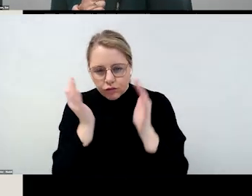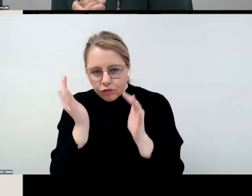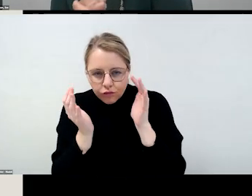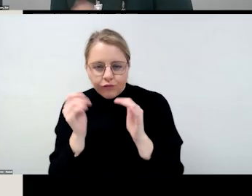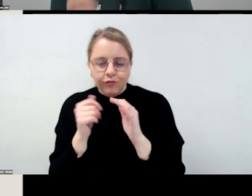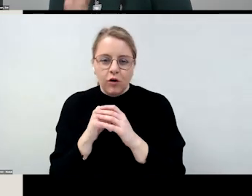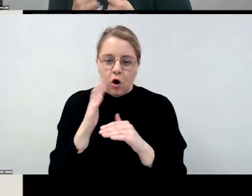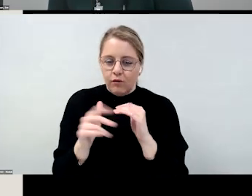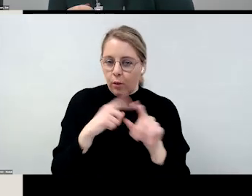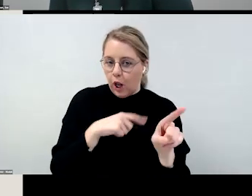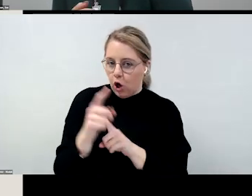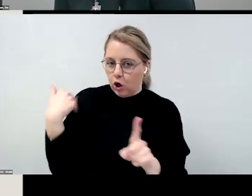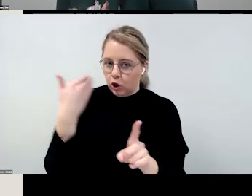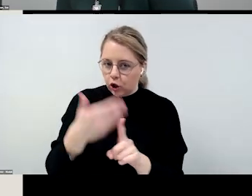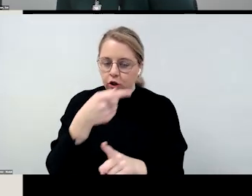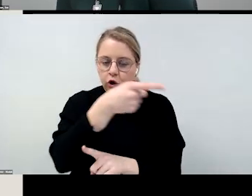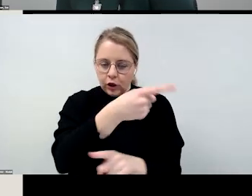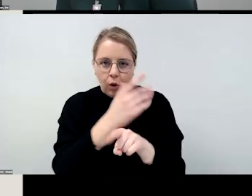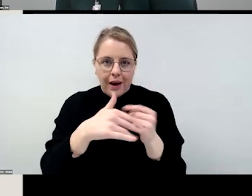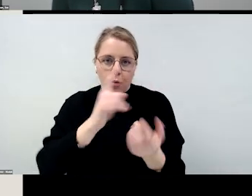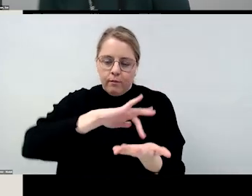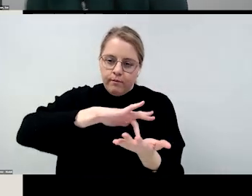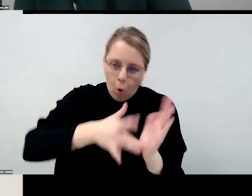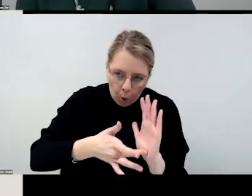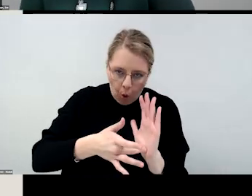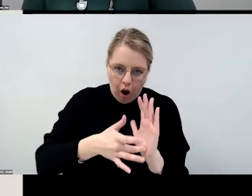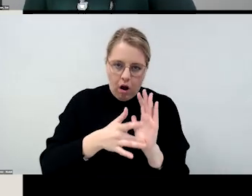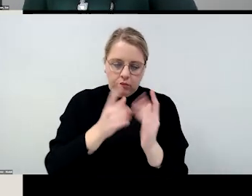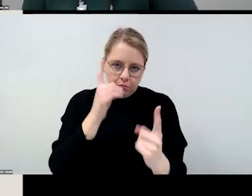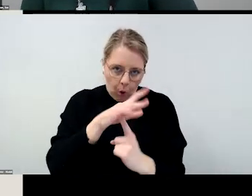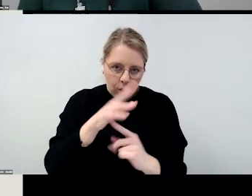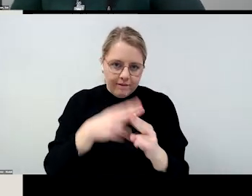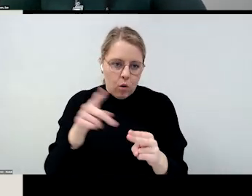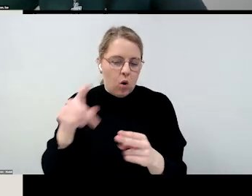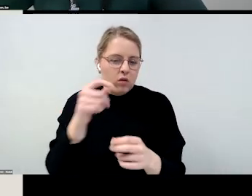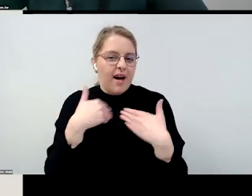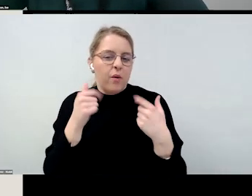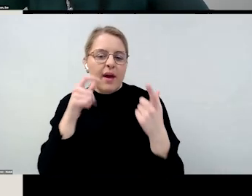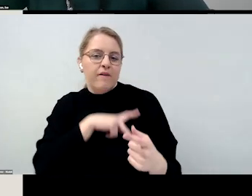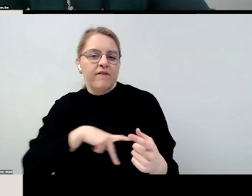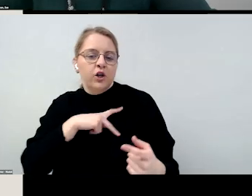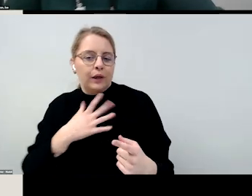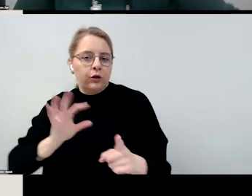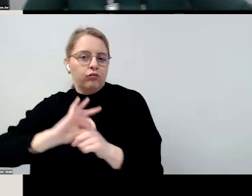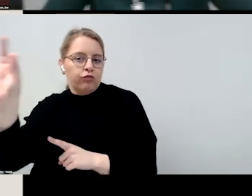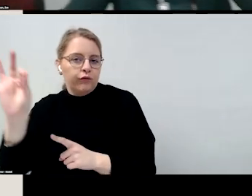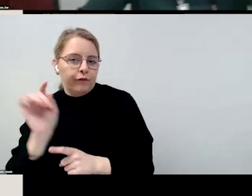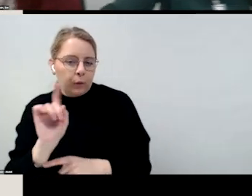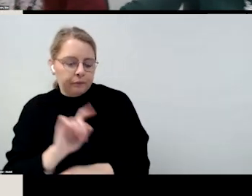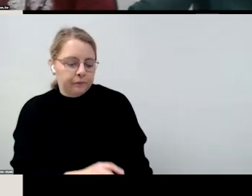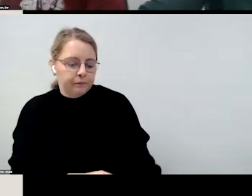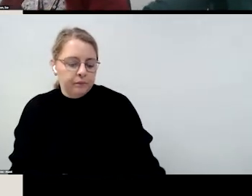put together what she thinks are the really core things needed for healthcare professionals to improve access to preventive healthcare.